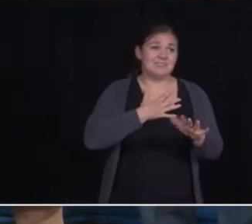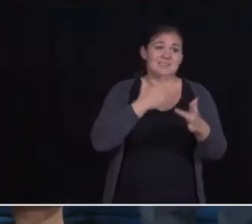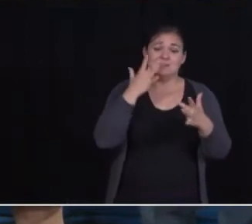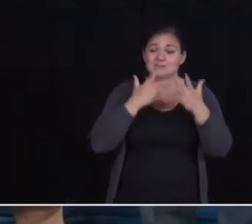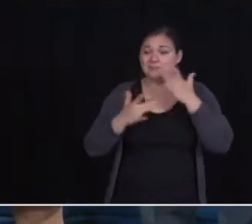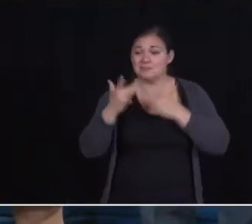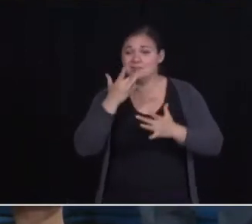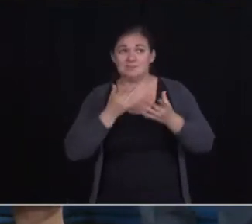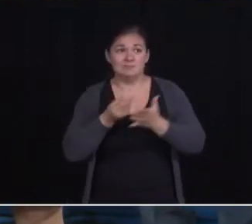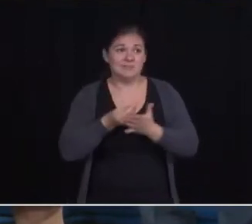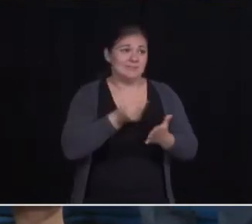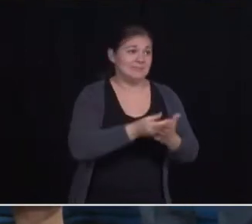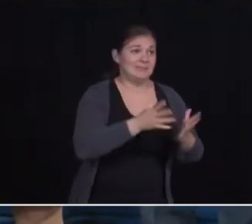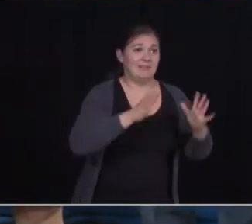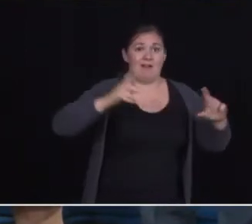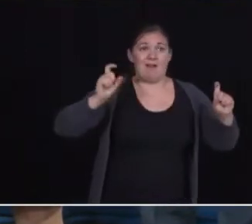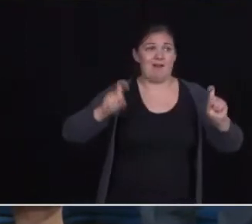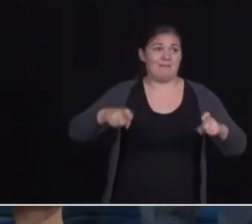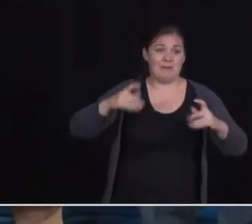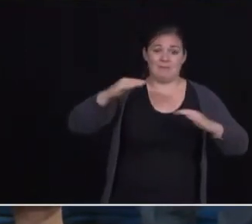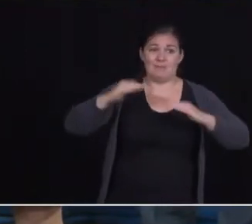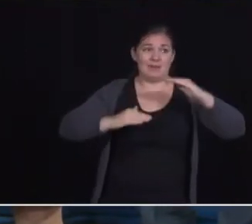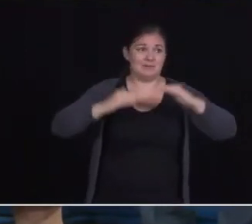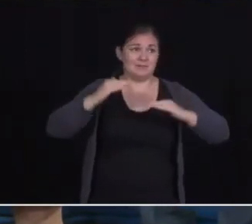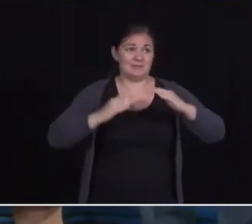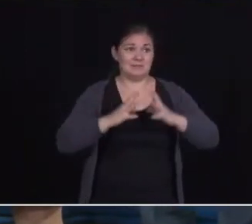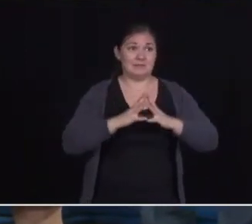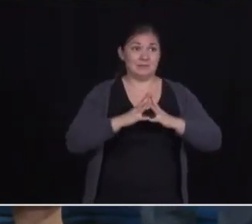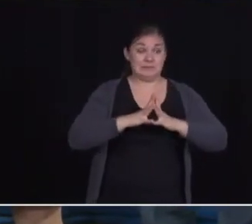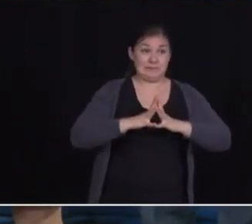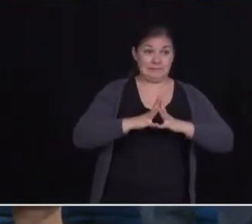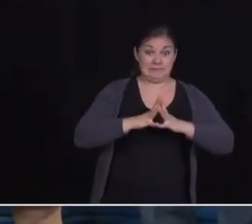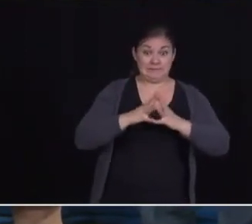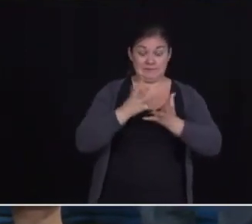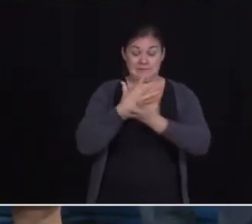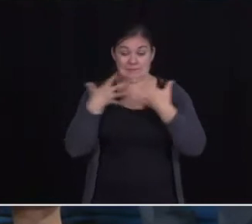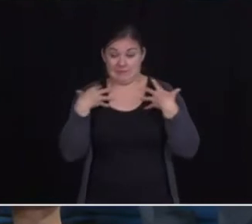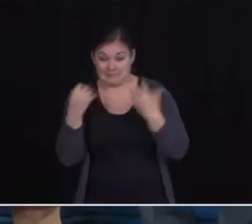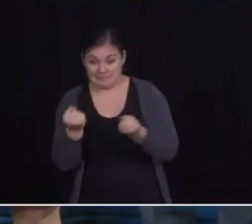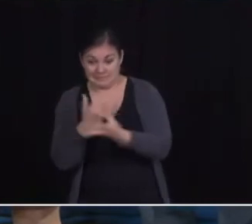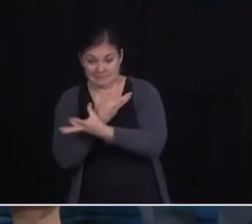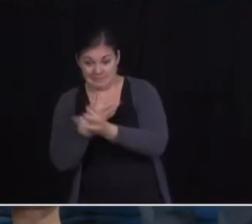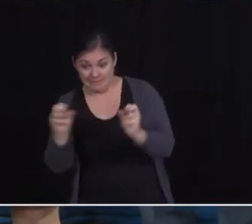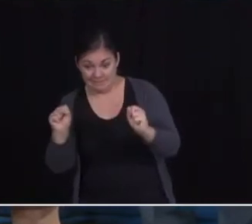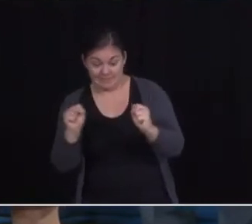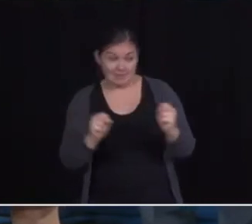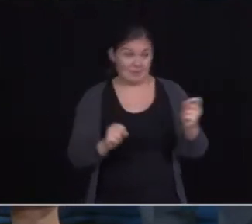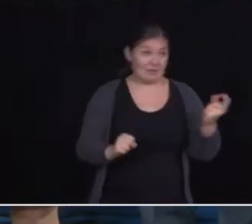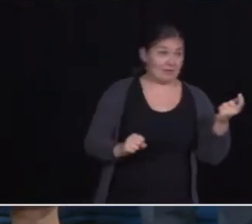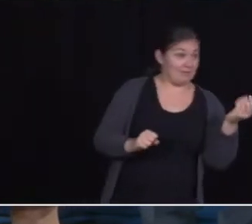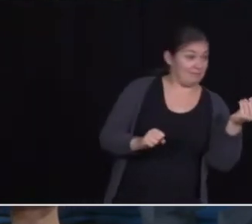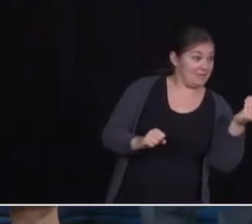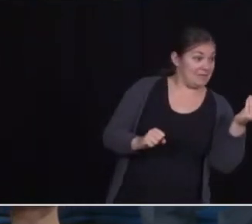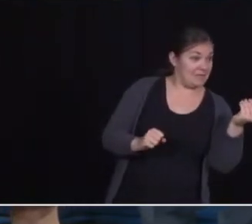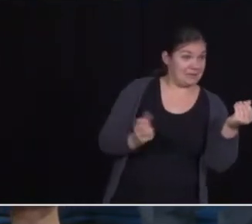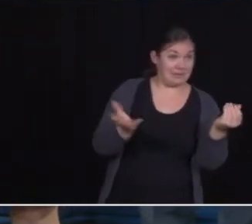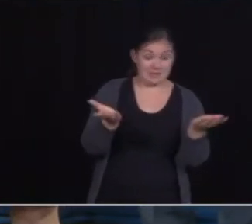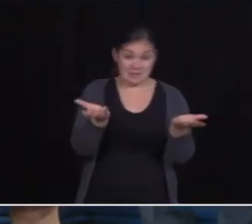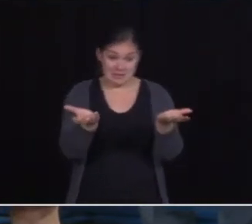balance between health and safety, which is the number one priority, versus the economy and keeping people